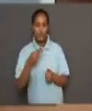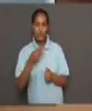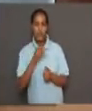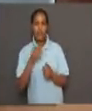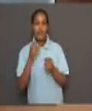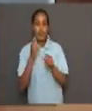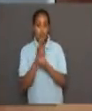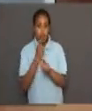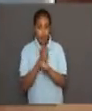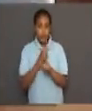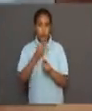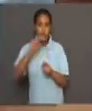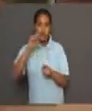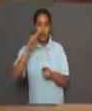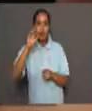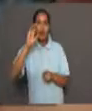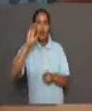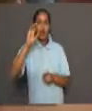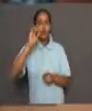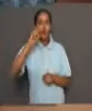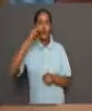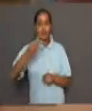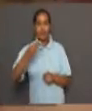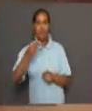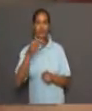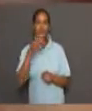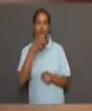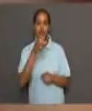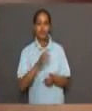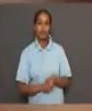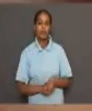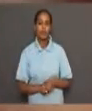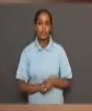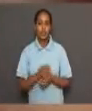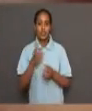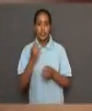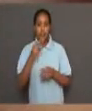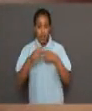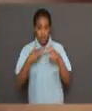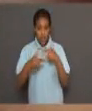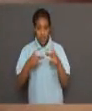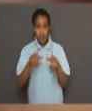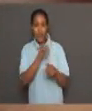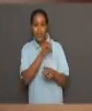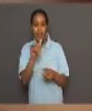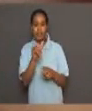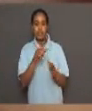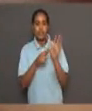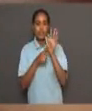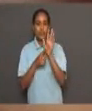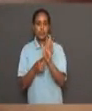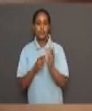and forms a sodium hydroxide solution. The reaction looks like